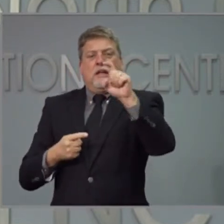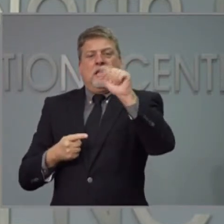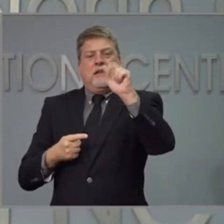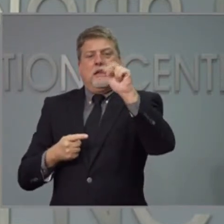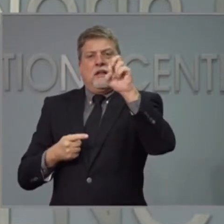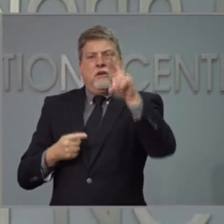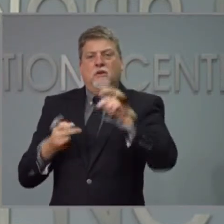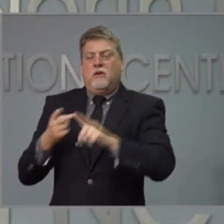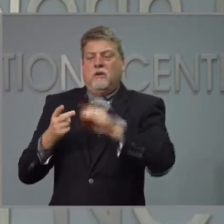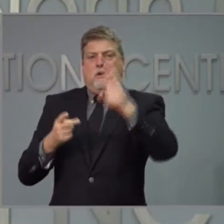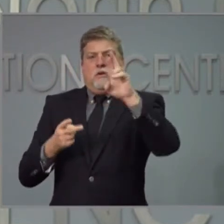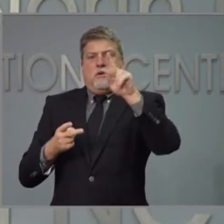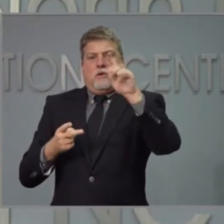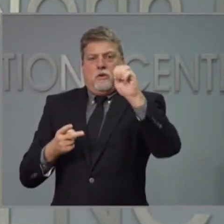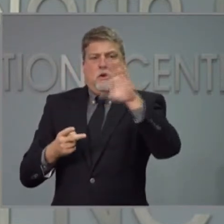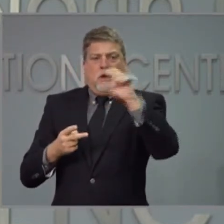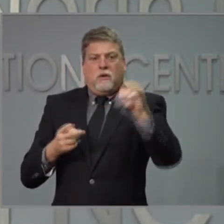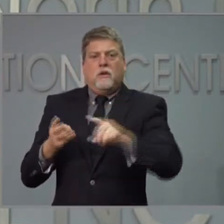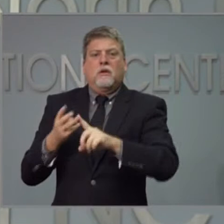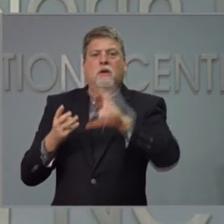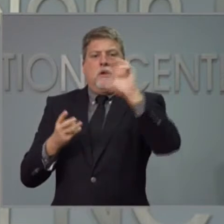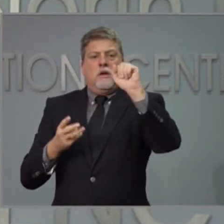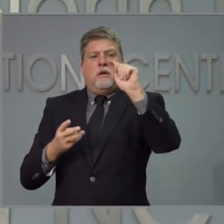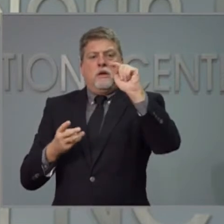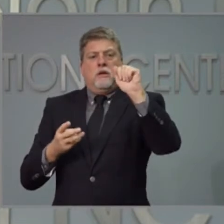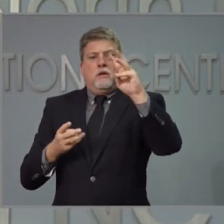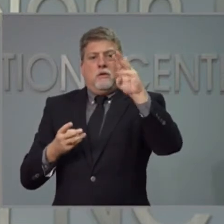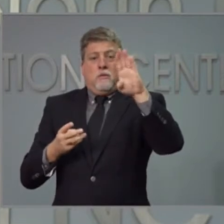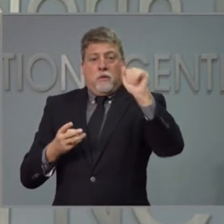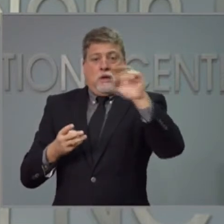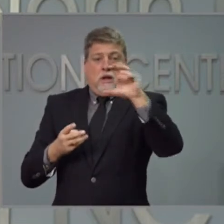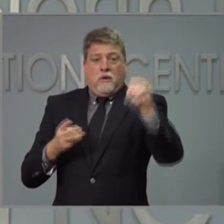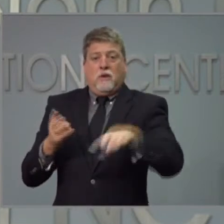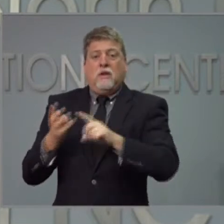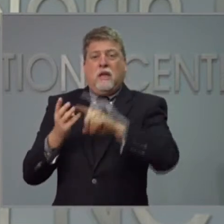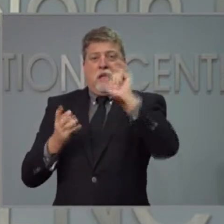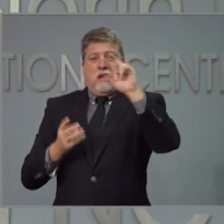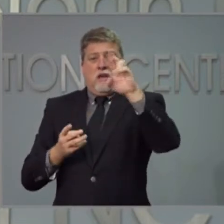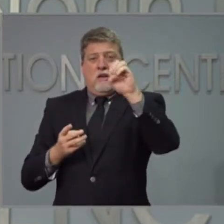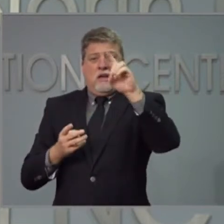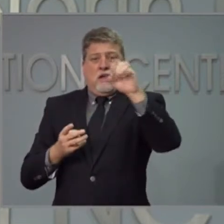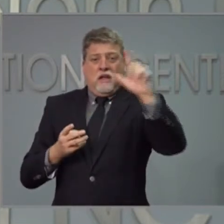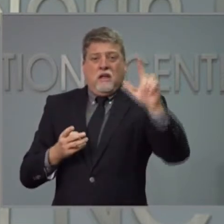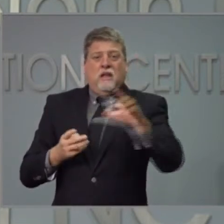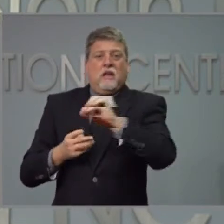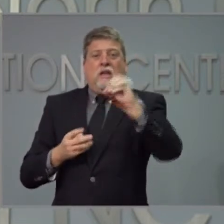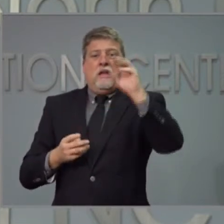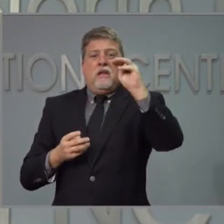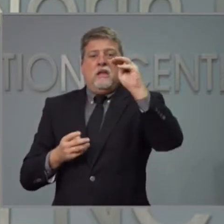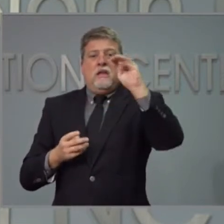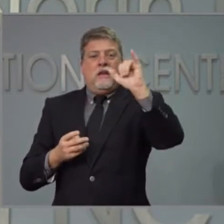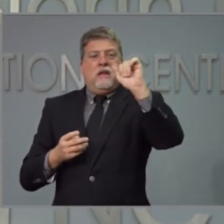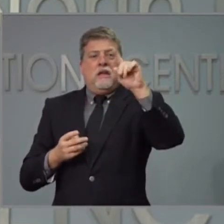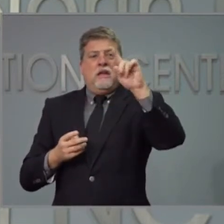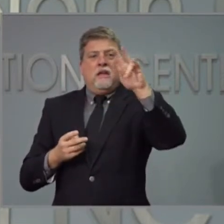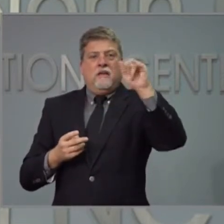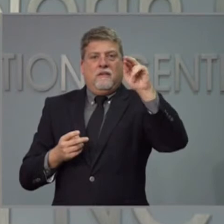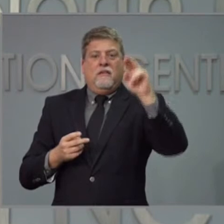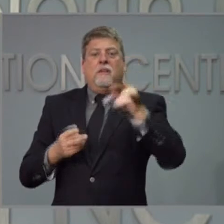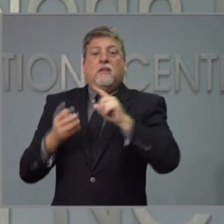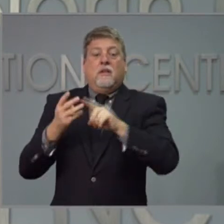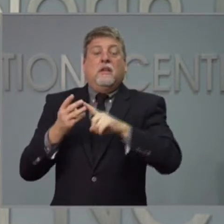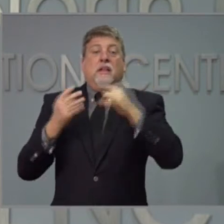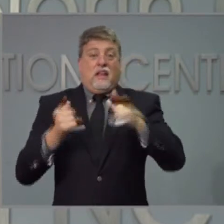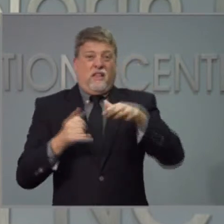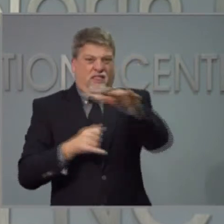these counties and other areas. Swiftwater rescue teams from the Mooresville Fire Department have been dispatched to a flooded campground